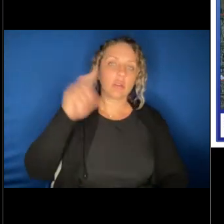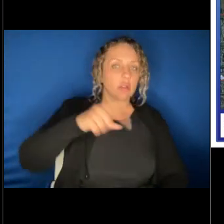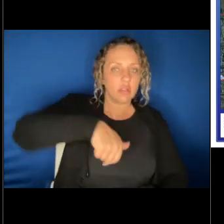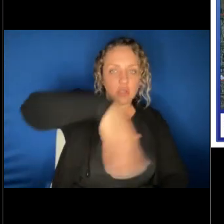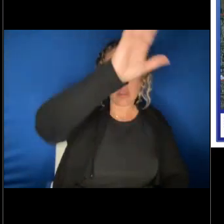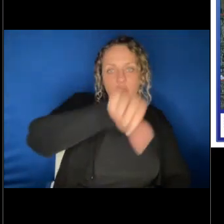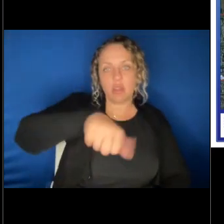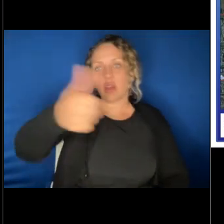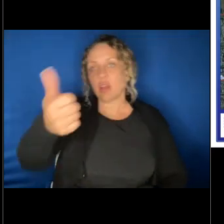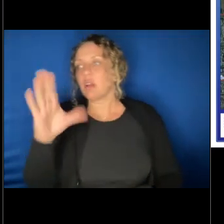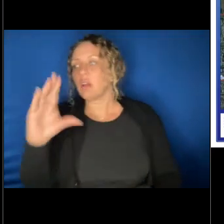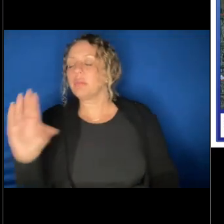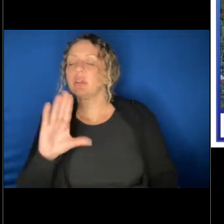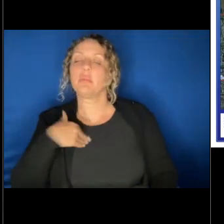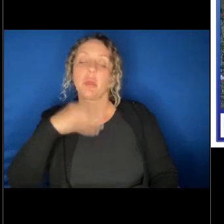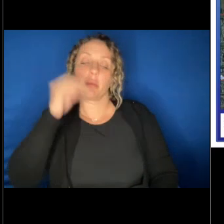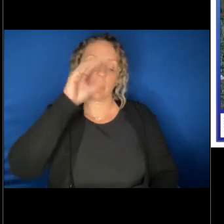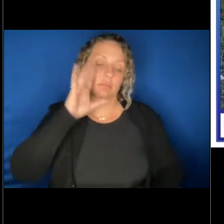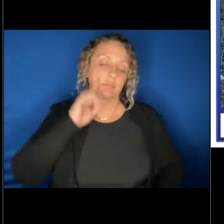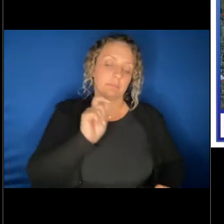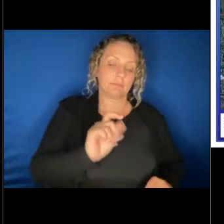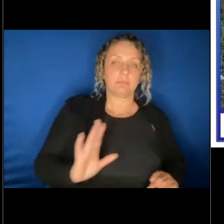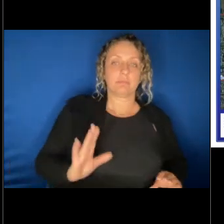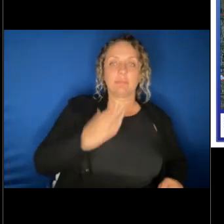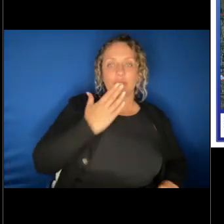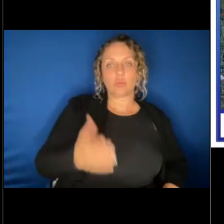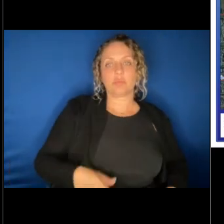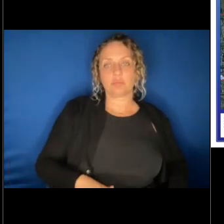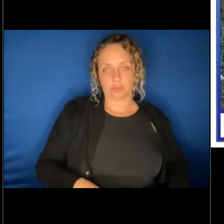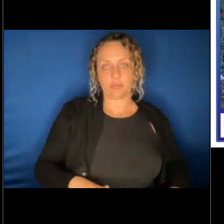find a different company. That's my opinion. Thank you.